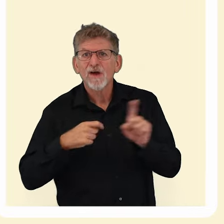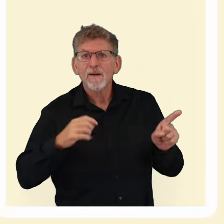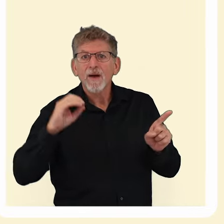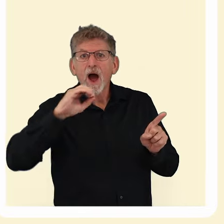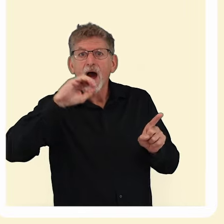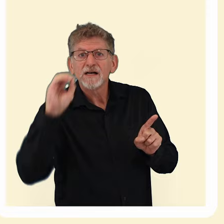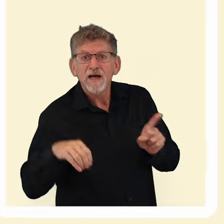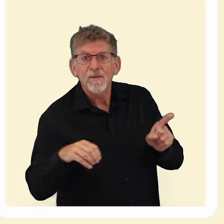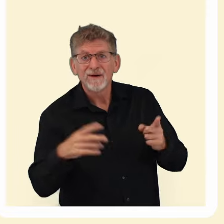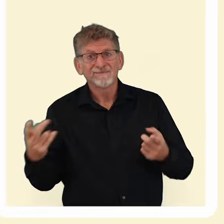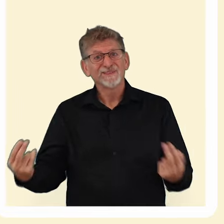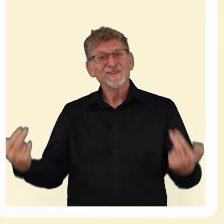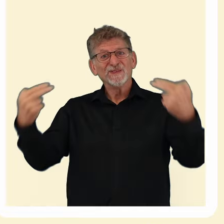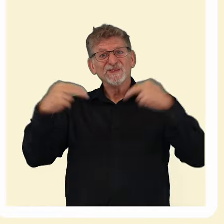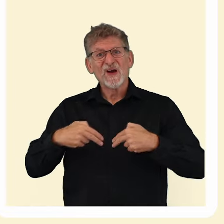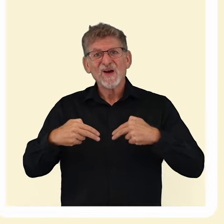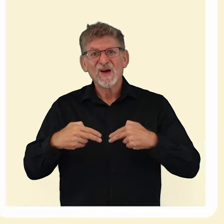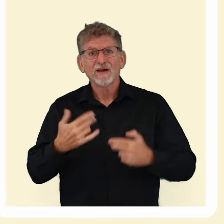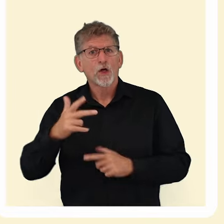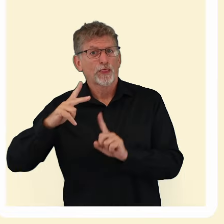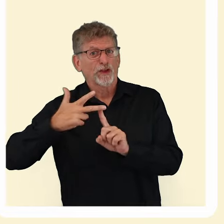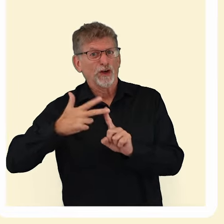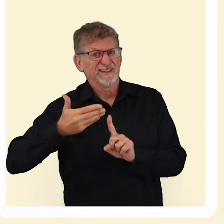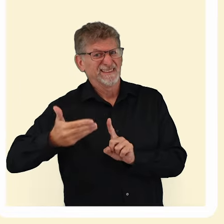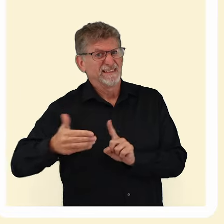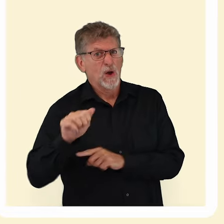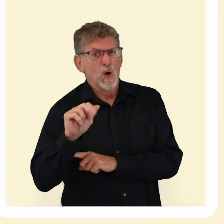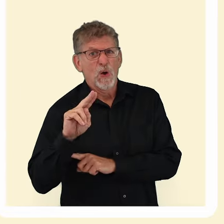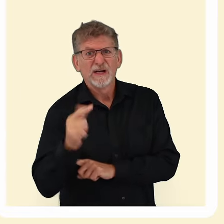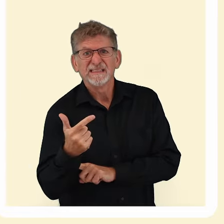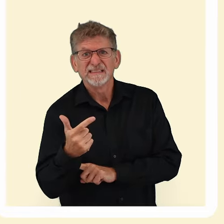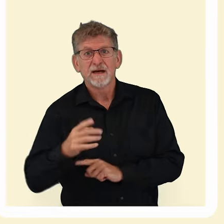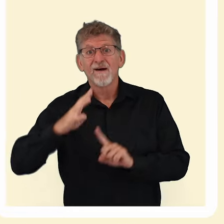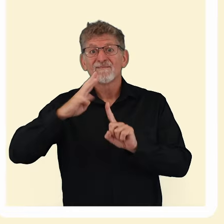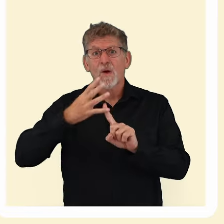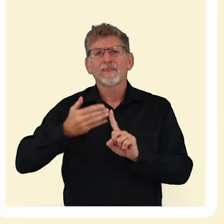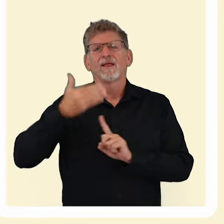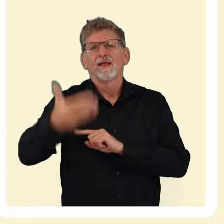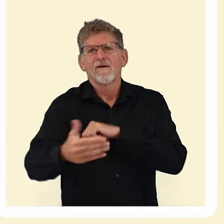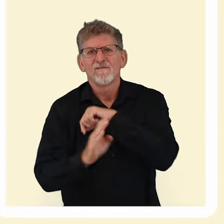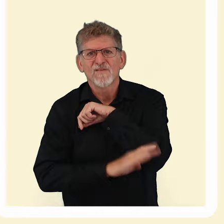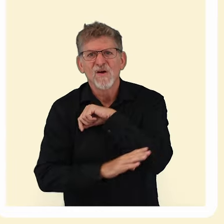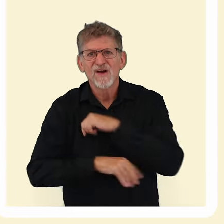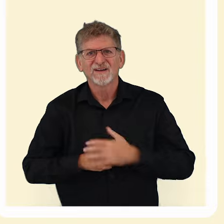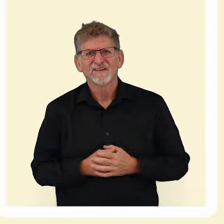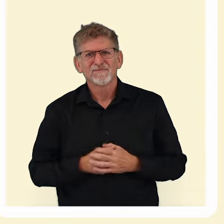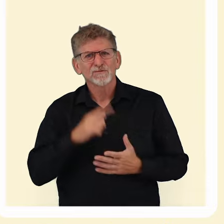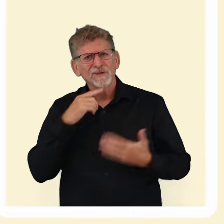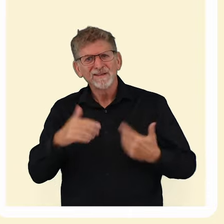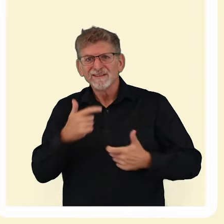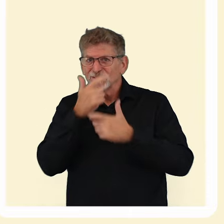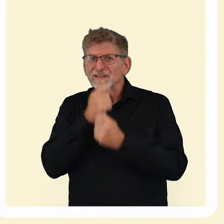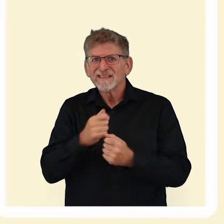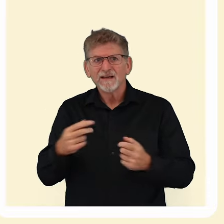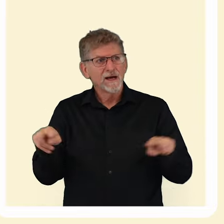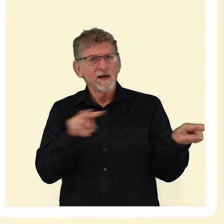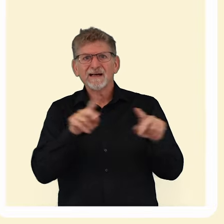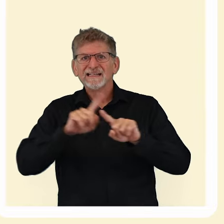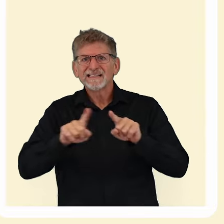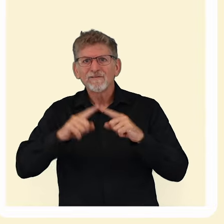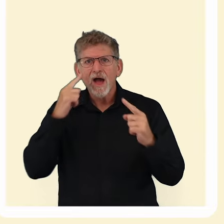coming in August, and the fourth one in the fall. So that was already interesting to have new eyes,